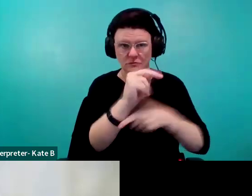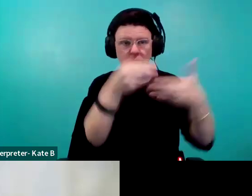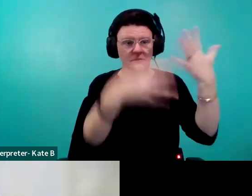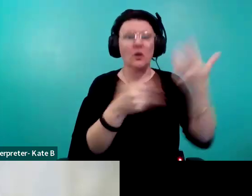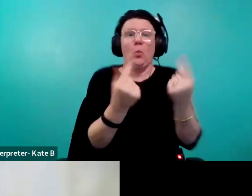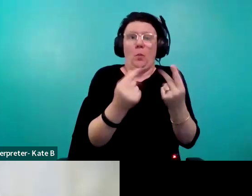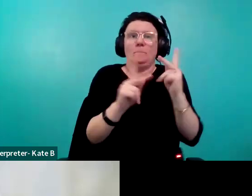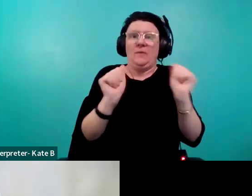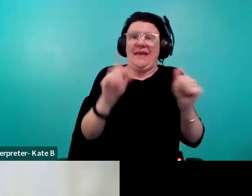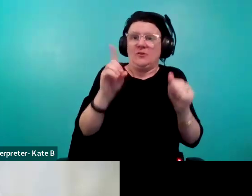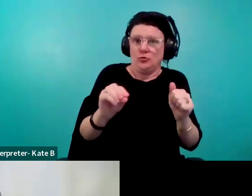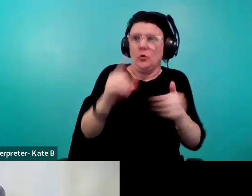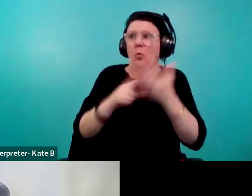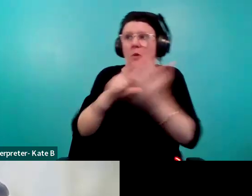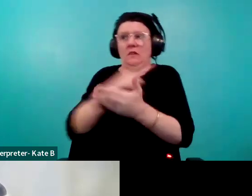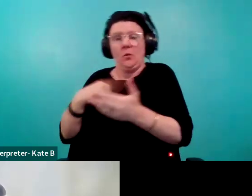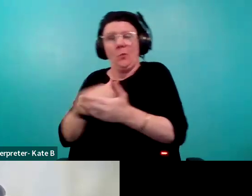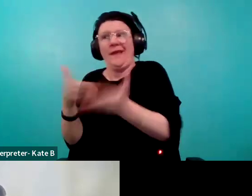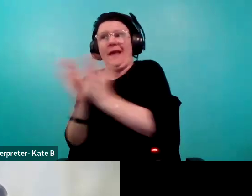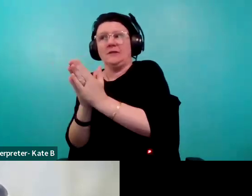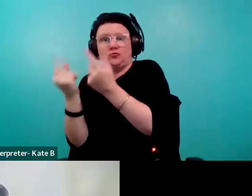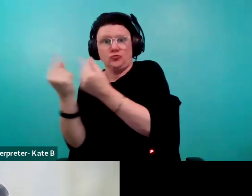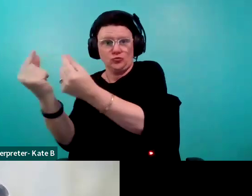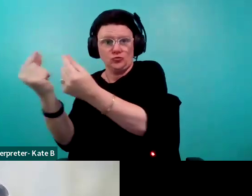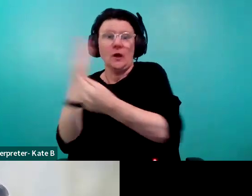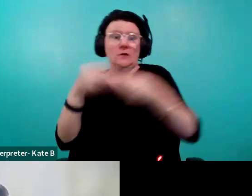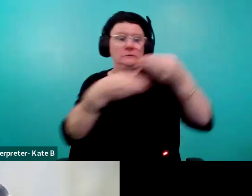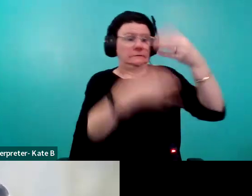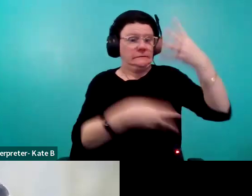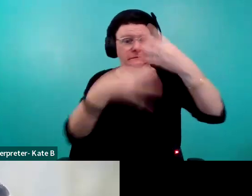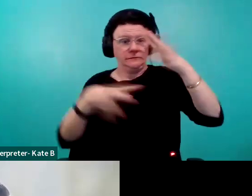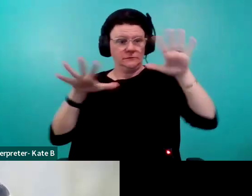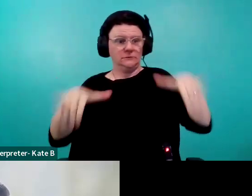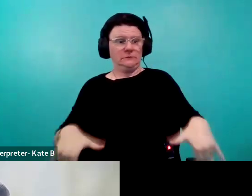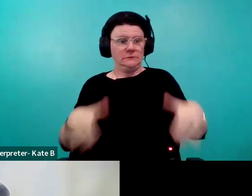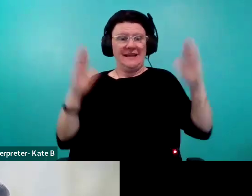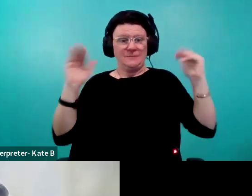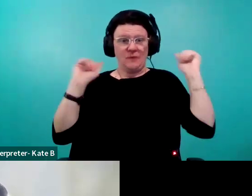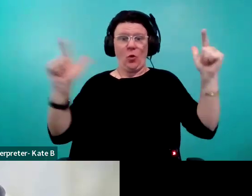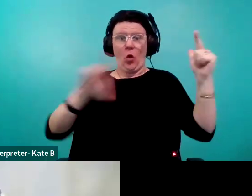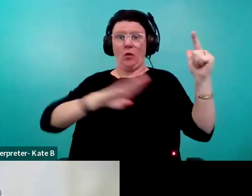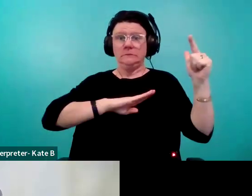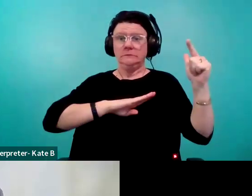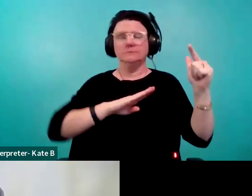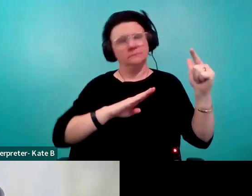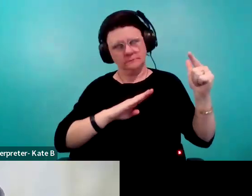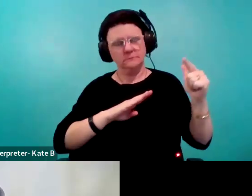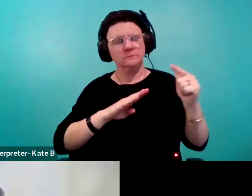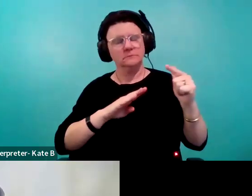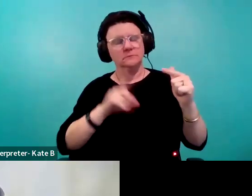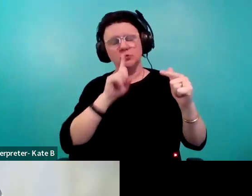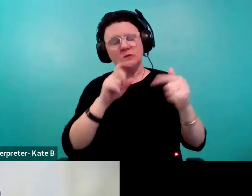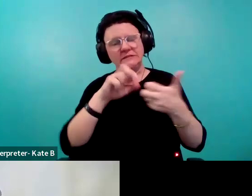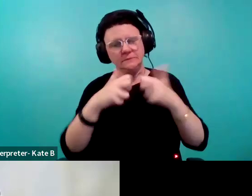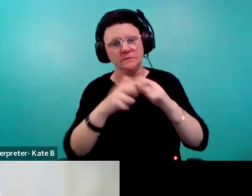action. And some of them, I know it's hard to expect all of them to be addressed, but